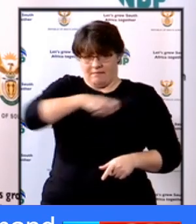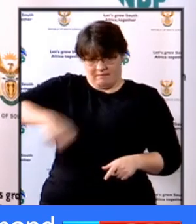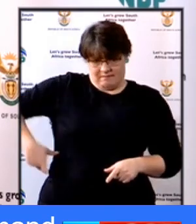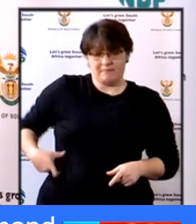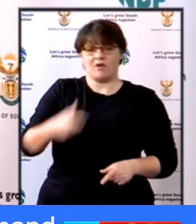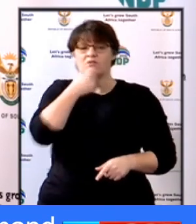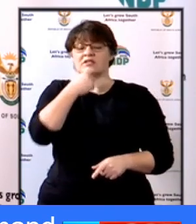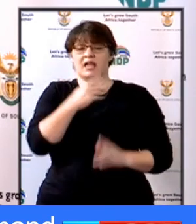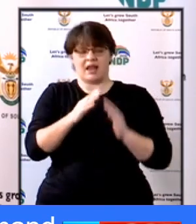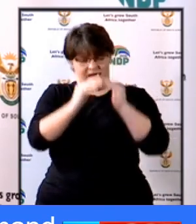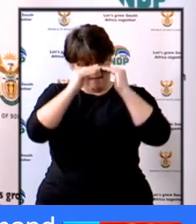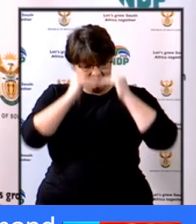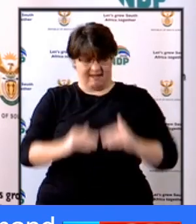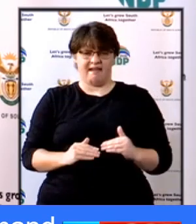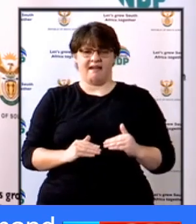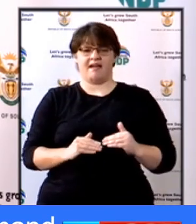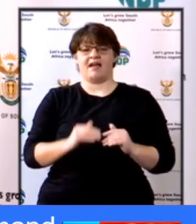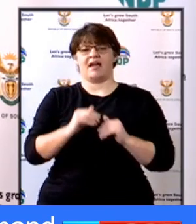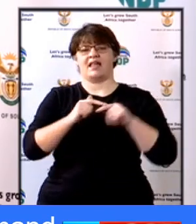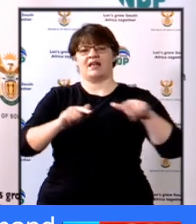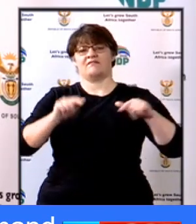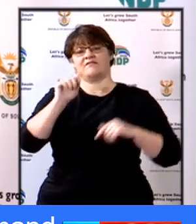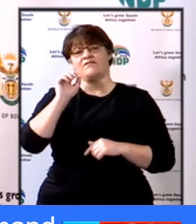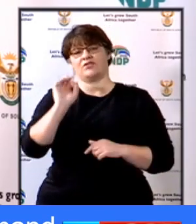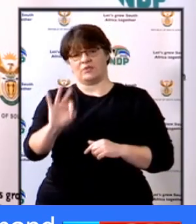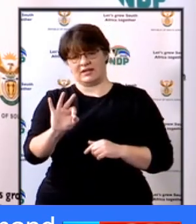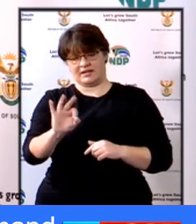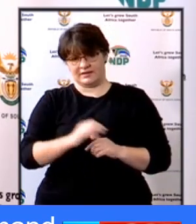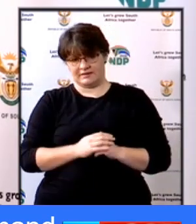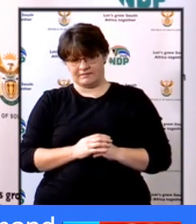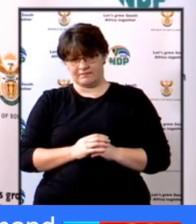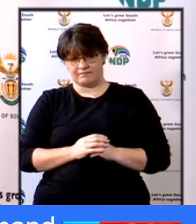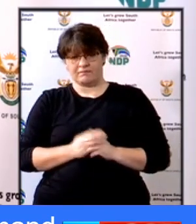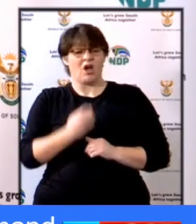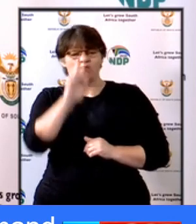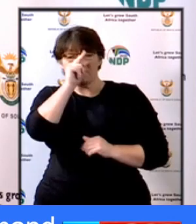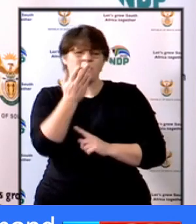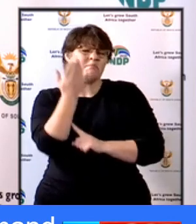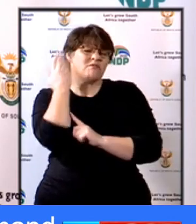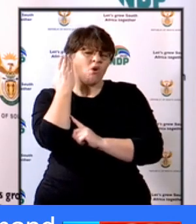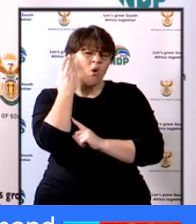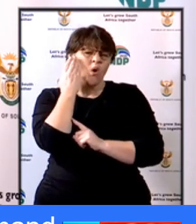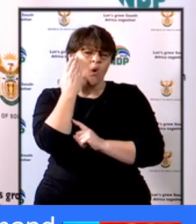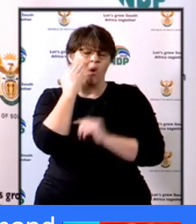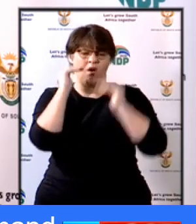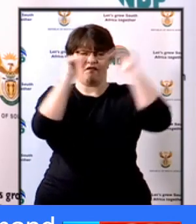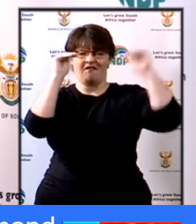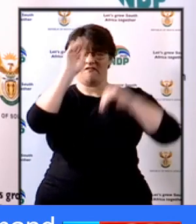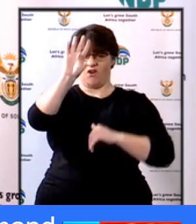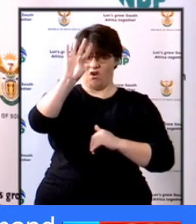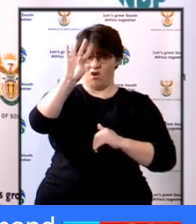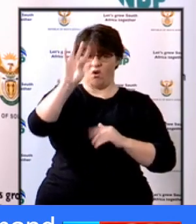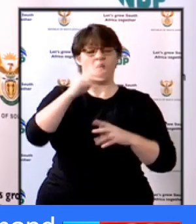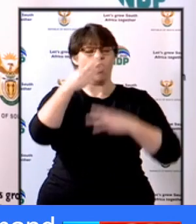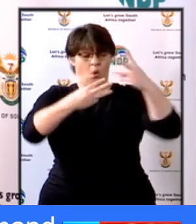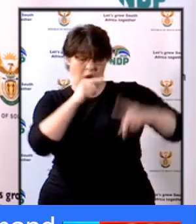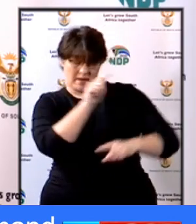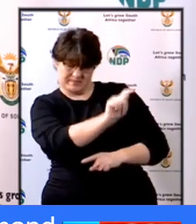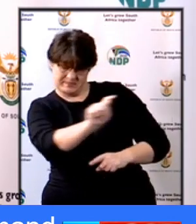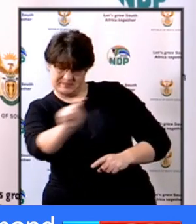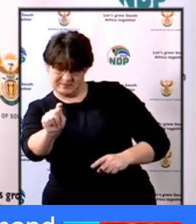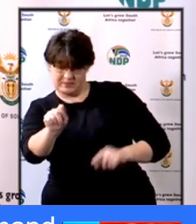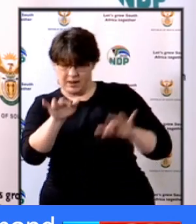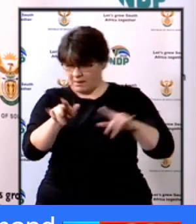to move to level three. During level four, we monitored what was happening at workplaces and in the public